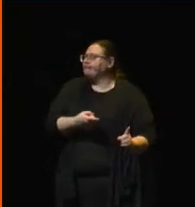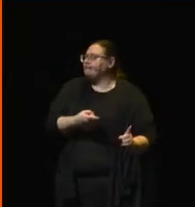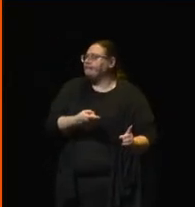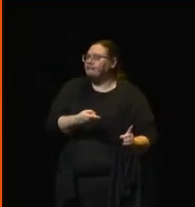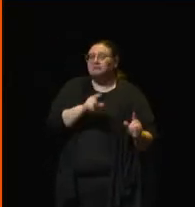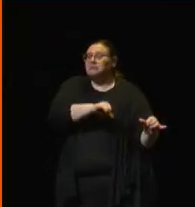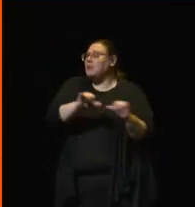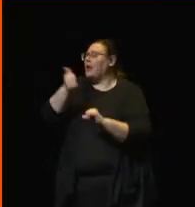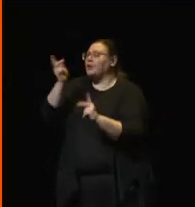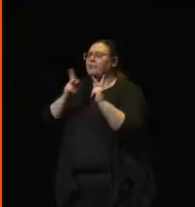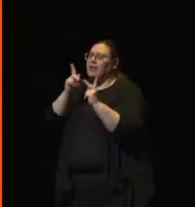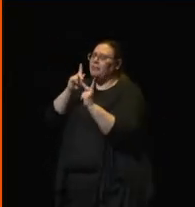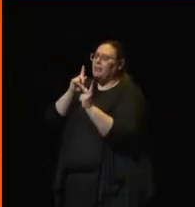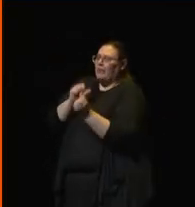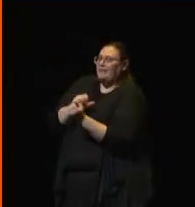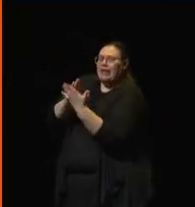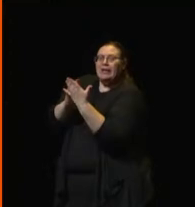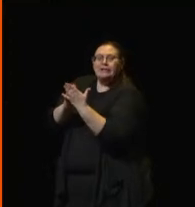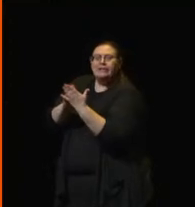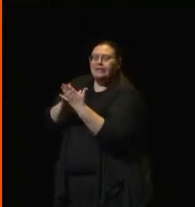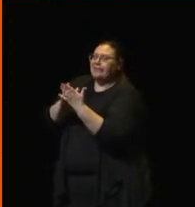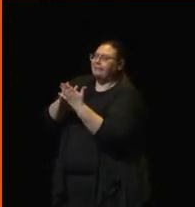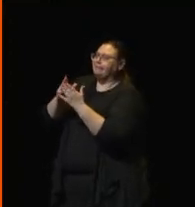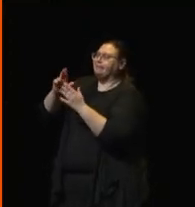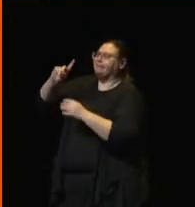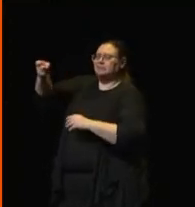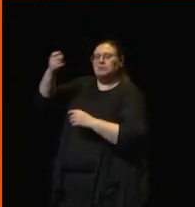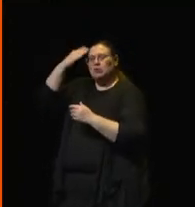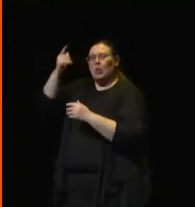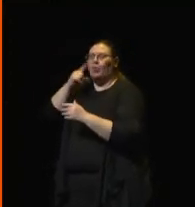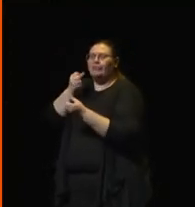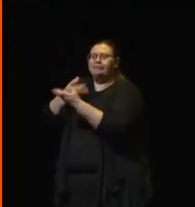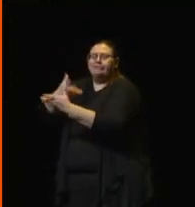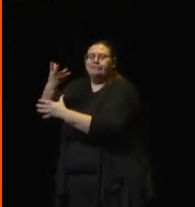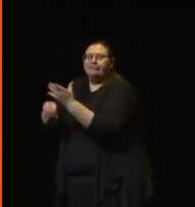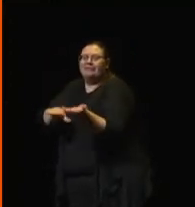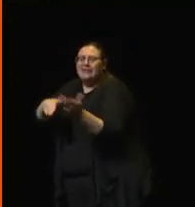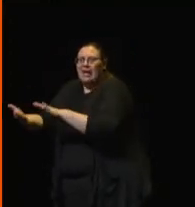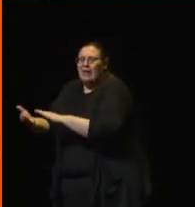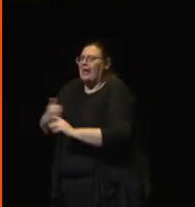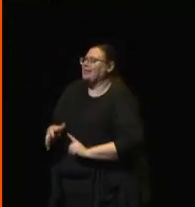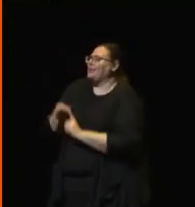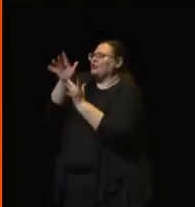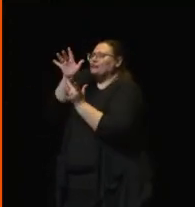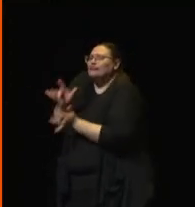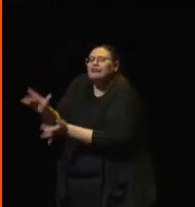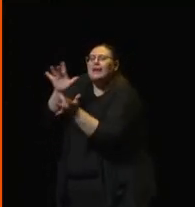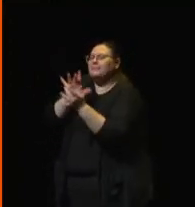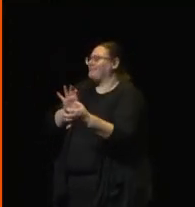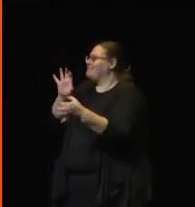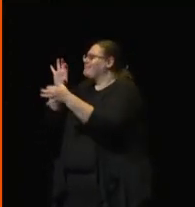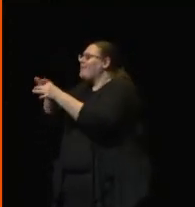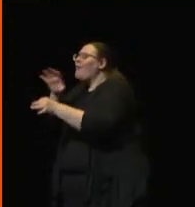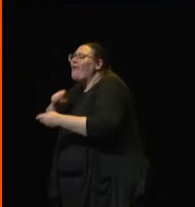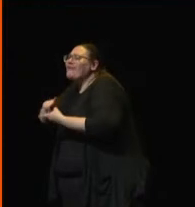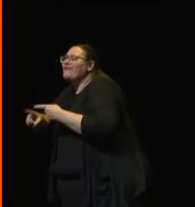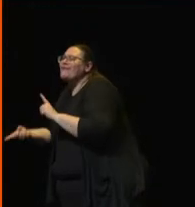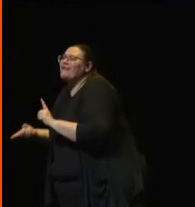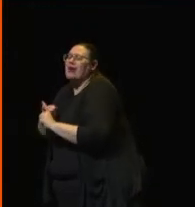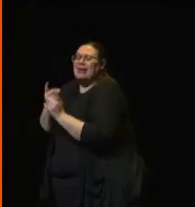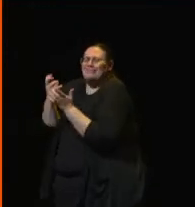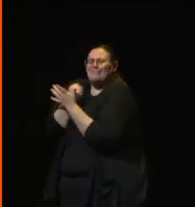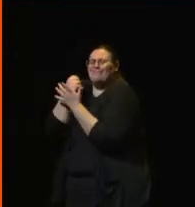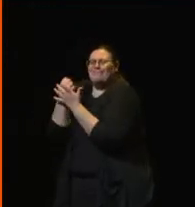facing a terminal prognosis, he took special trips and reconnected with old friends and spent as much time as he